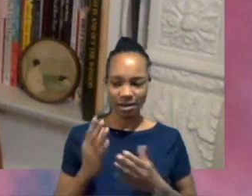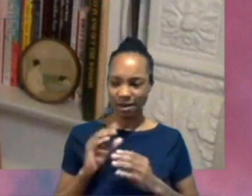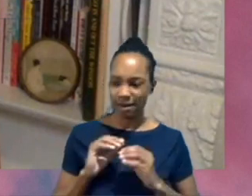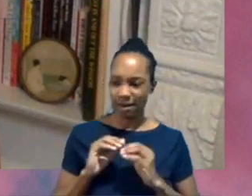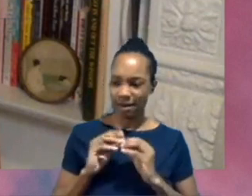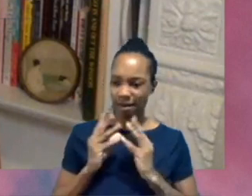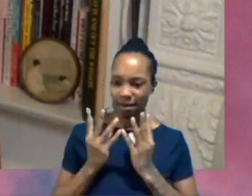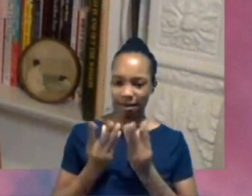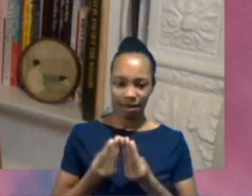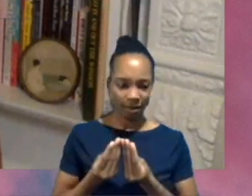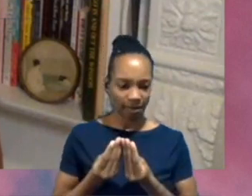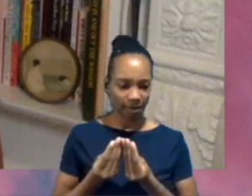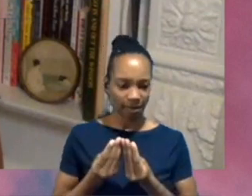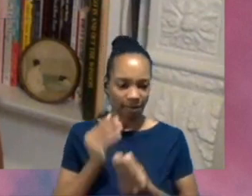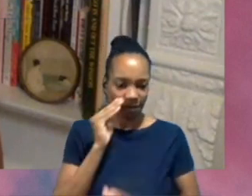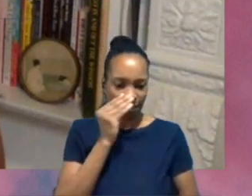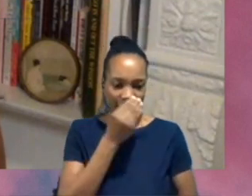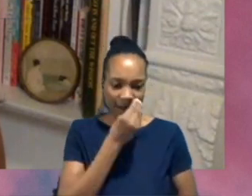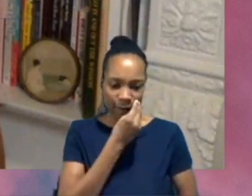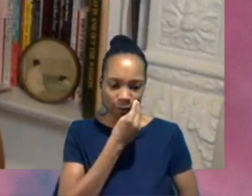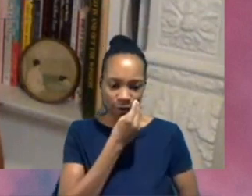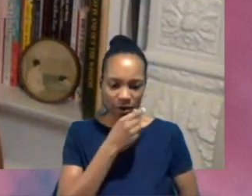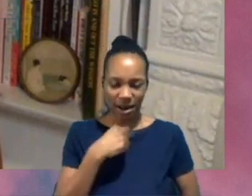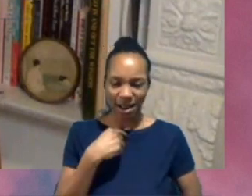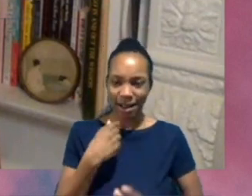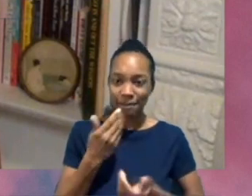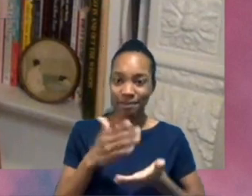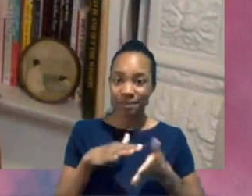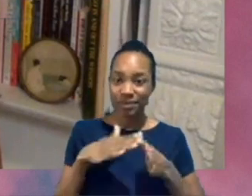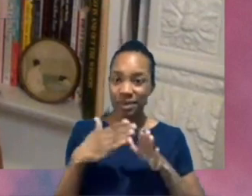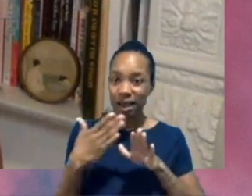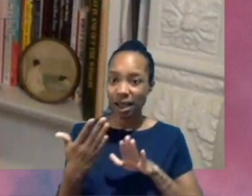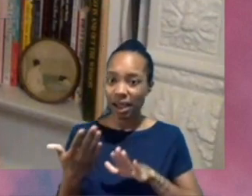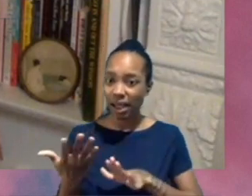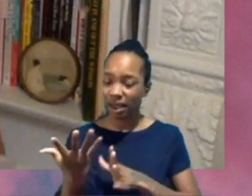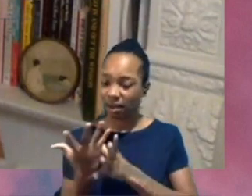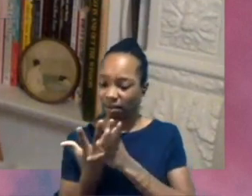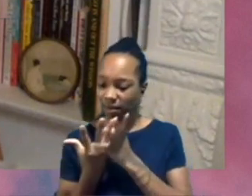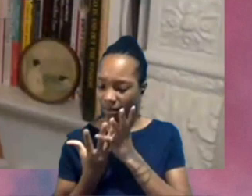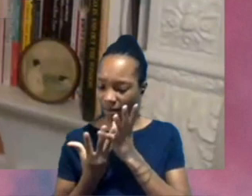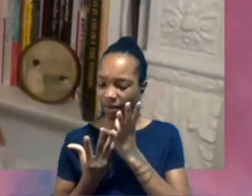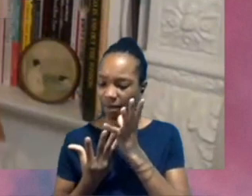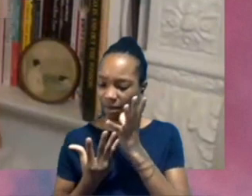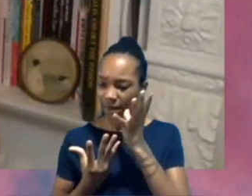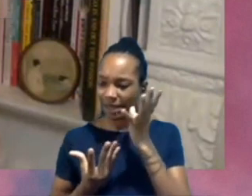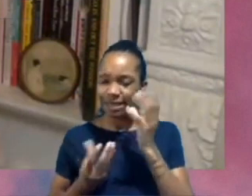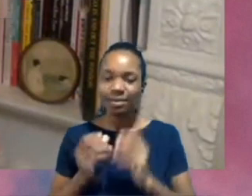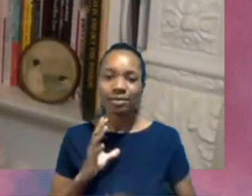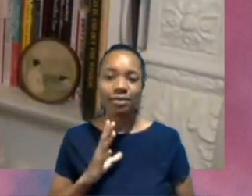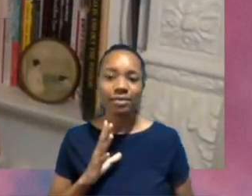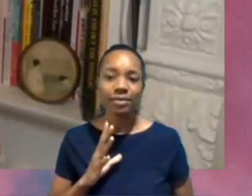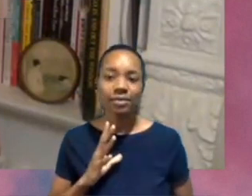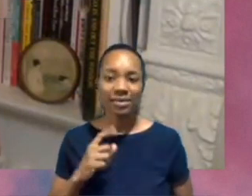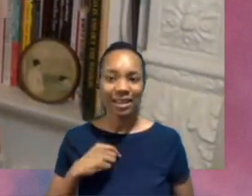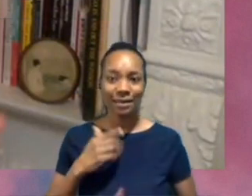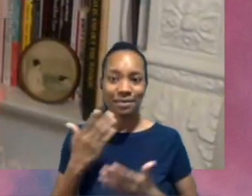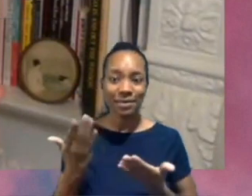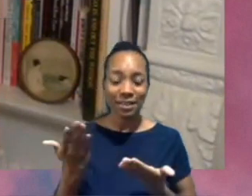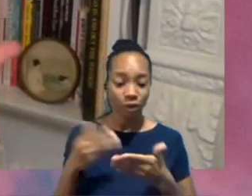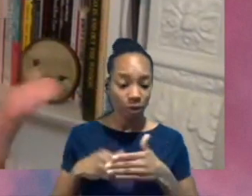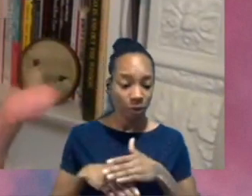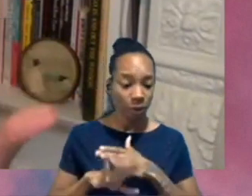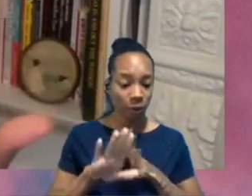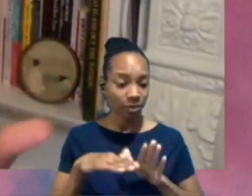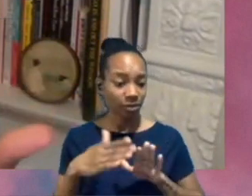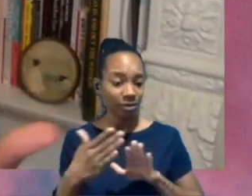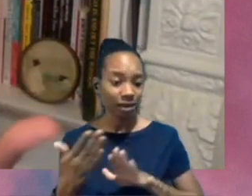It is okay. It is what I was put here to do. Take this fruit. It is what I have